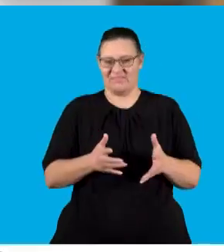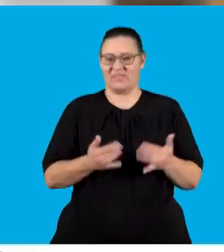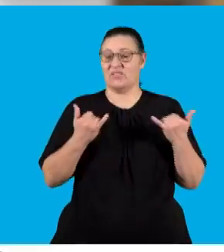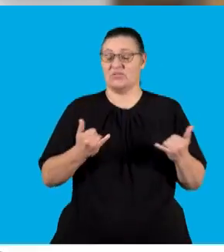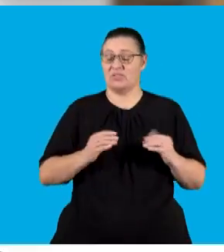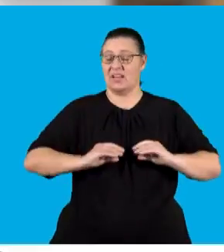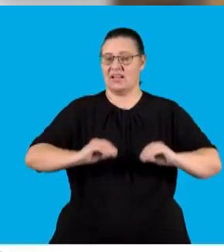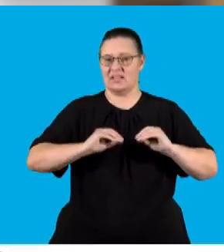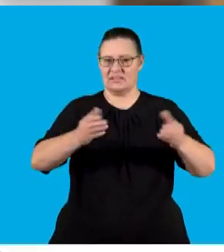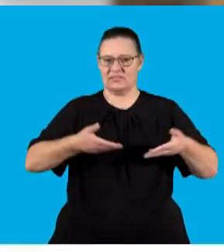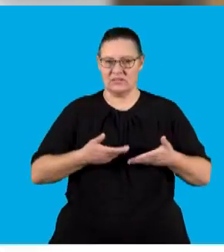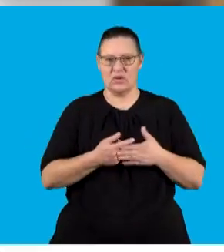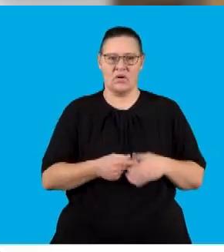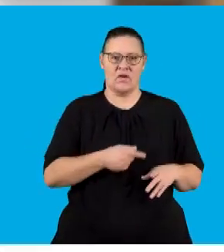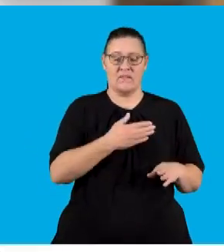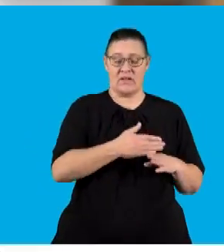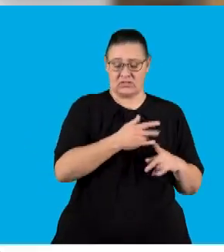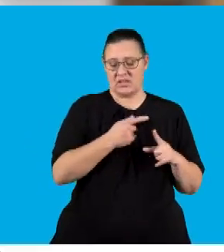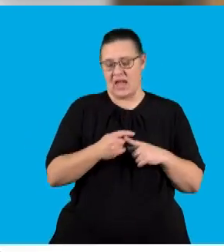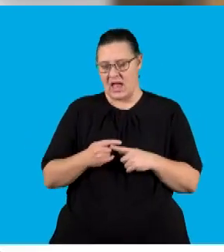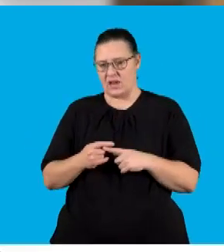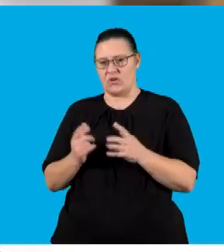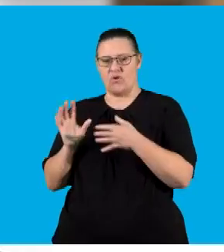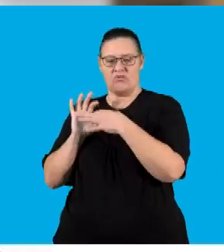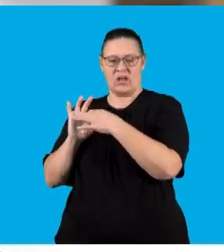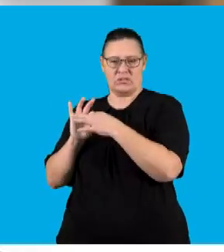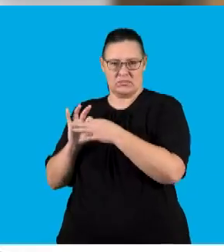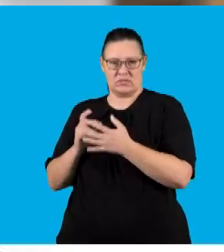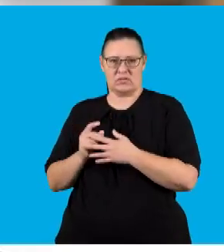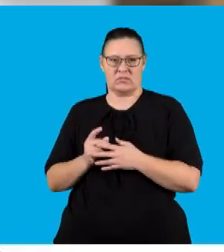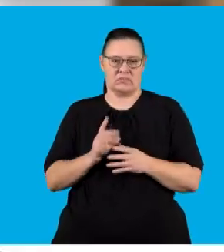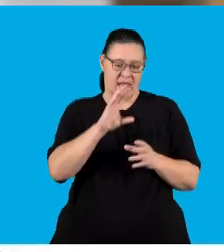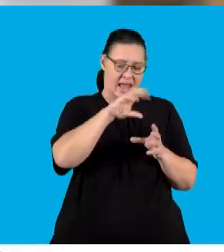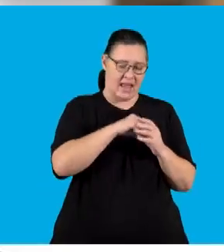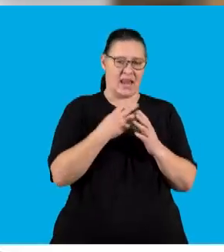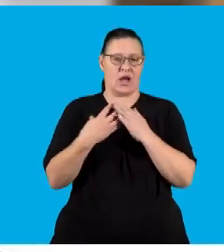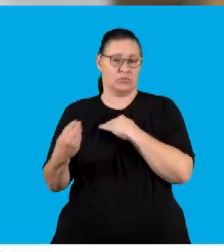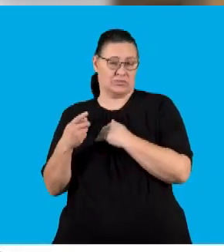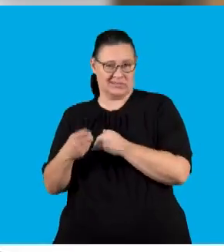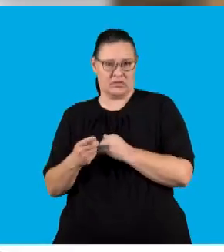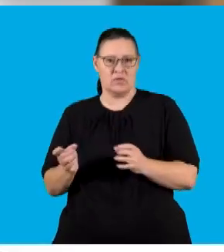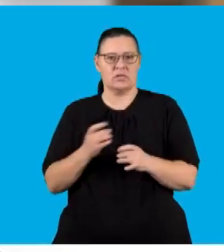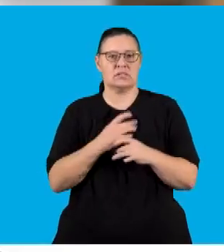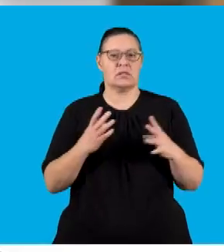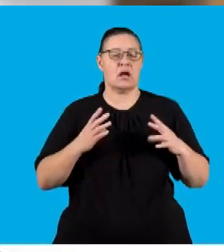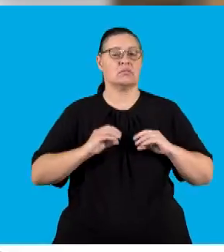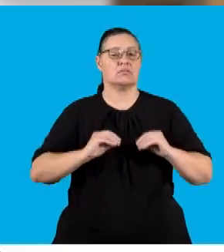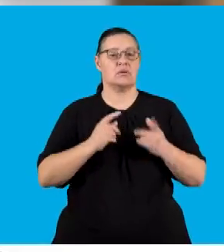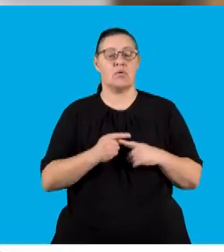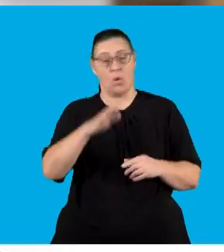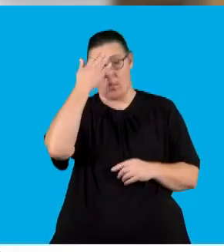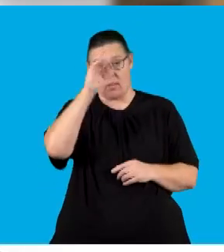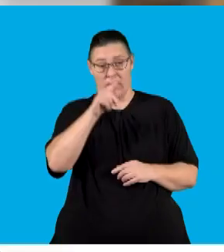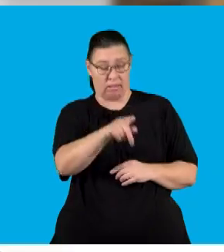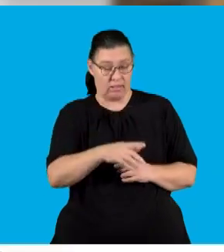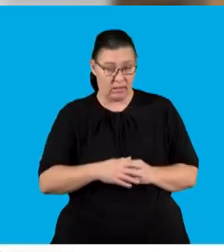Hello learners, and welcome to today's lesson of functions and relationships, input and output values. Let's start off our lesson